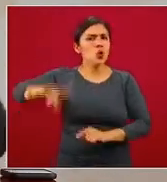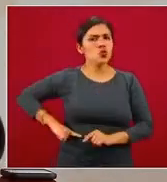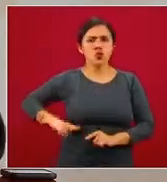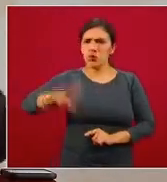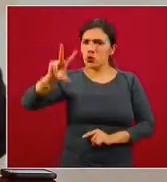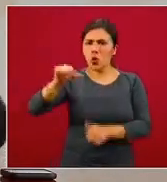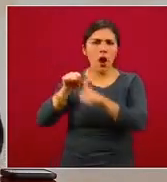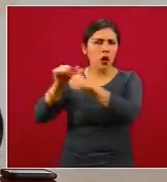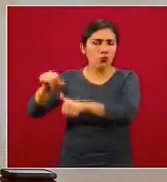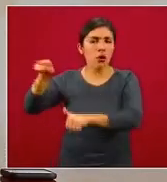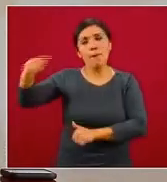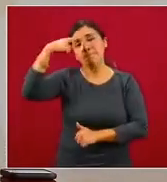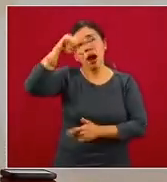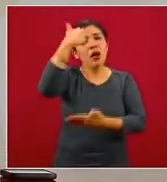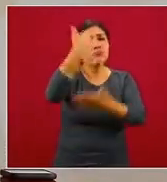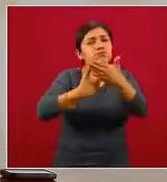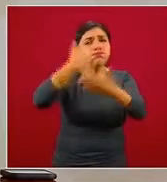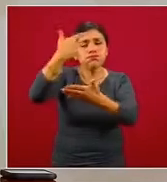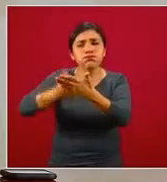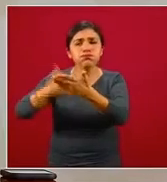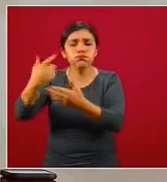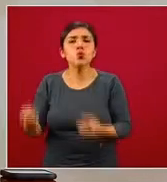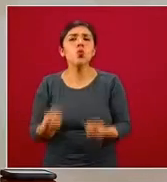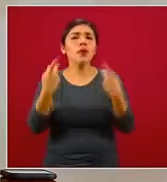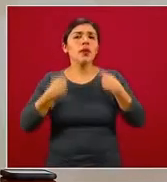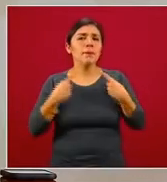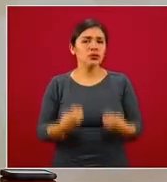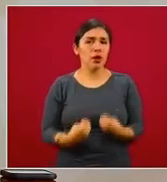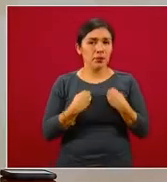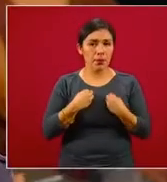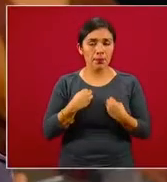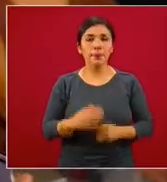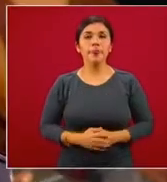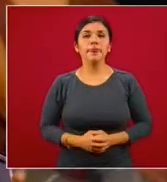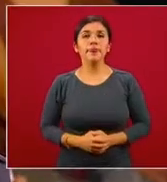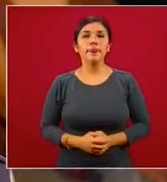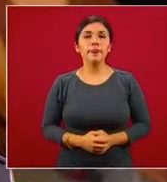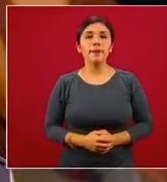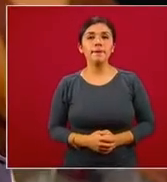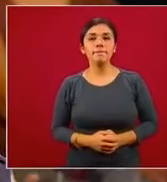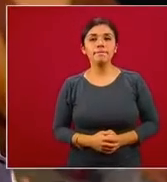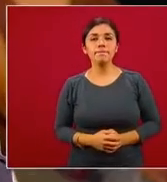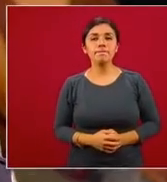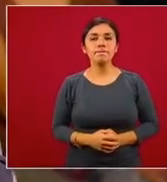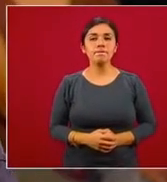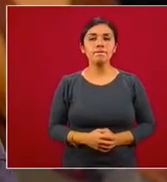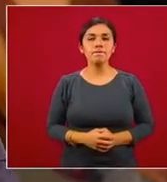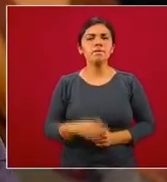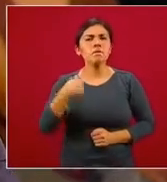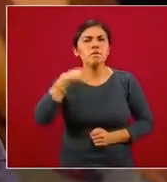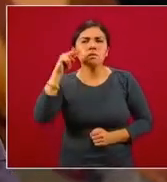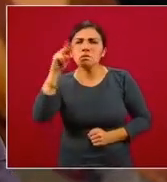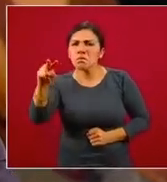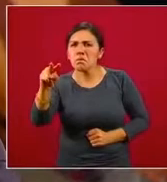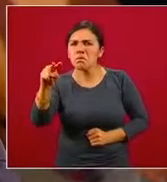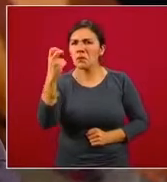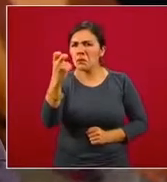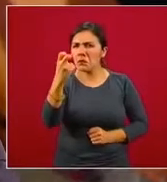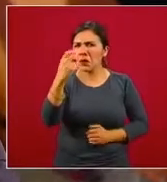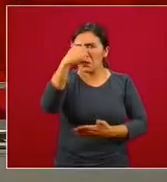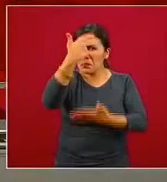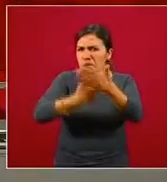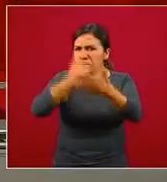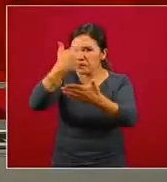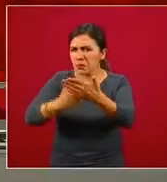an autonomous institution and is in charge of keeping track all of